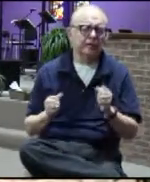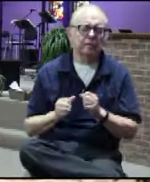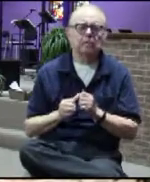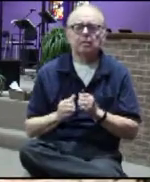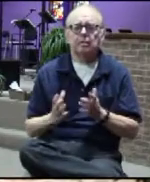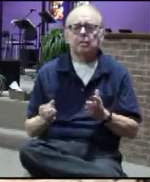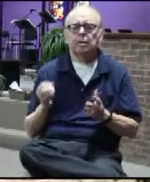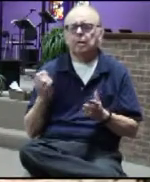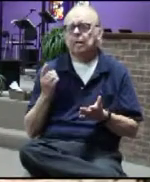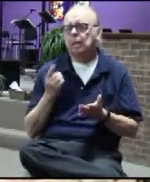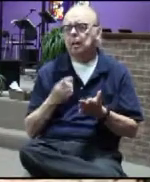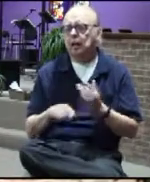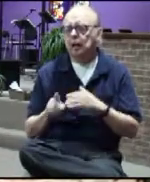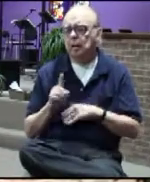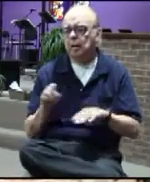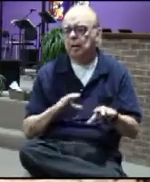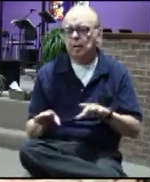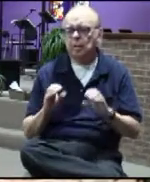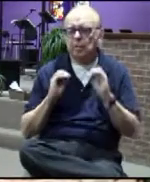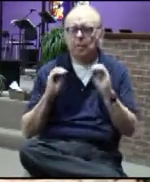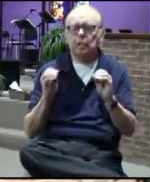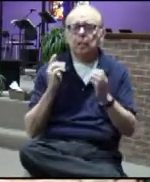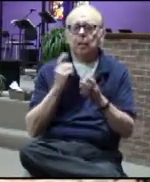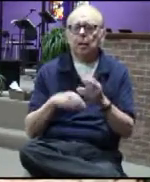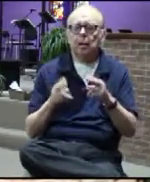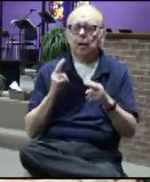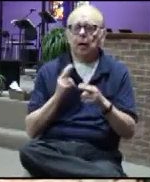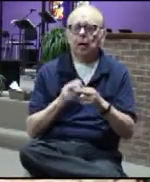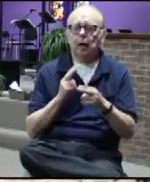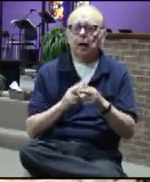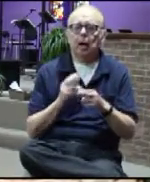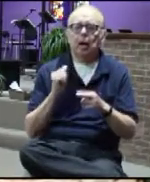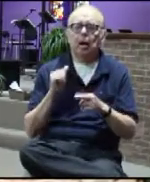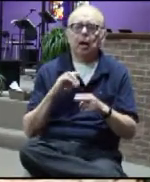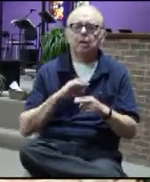And what they do is they teach what is called art therapy.